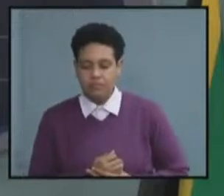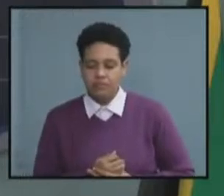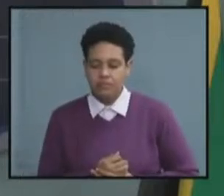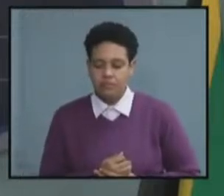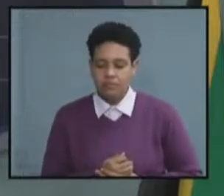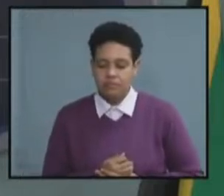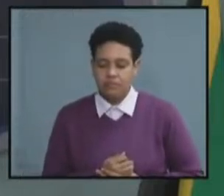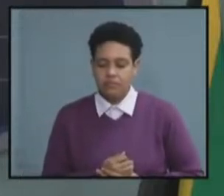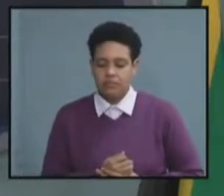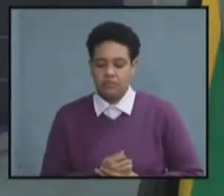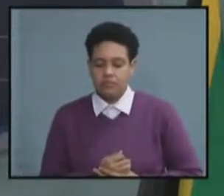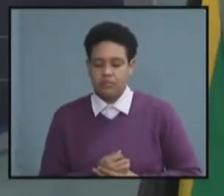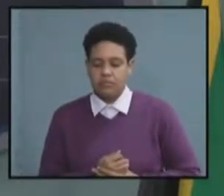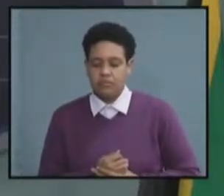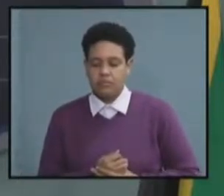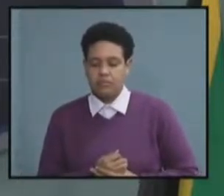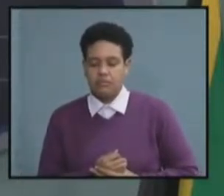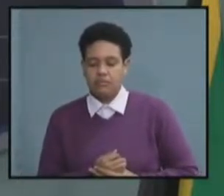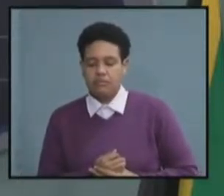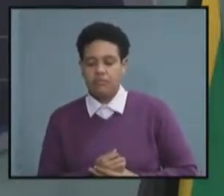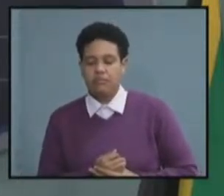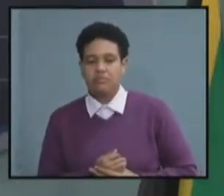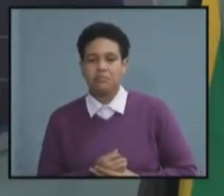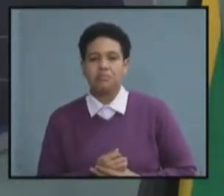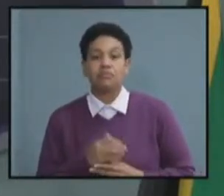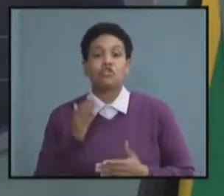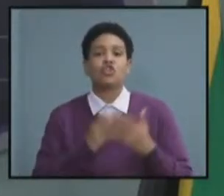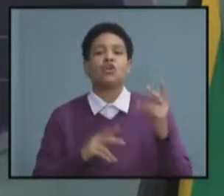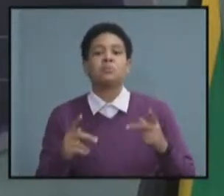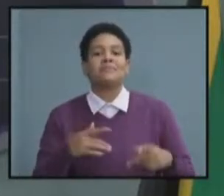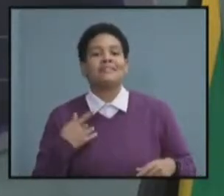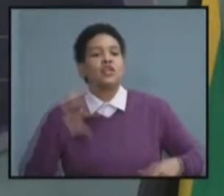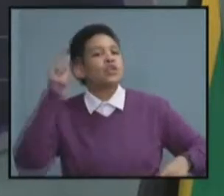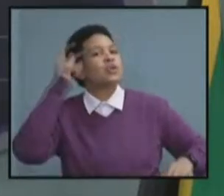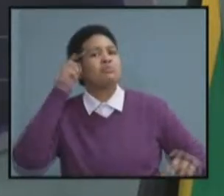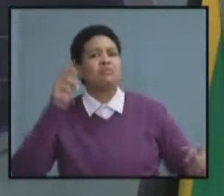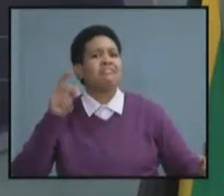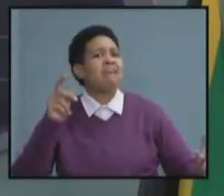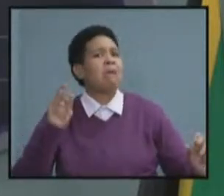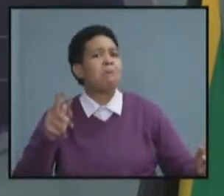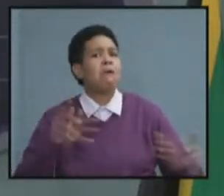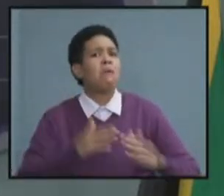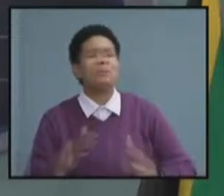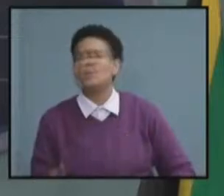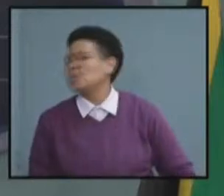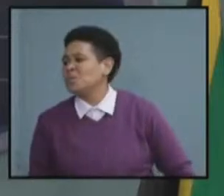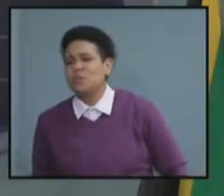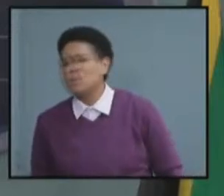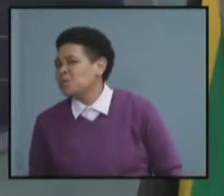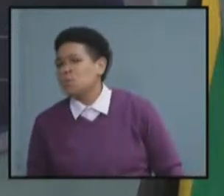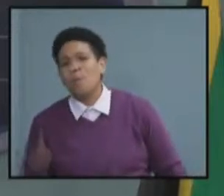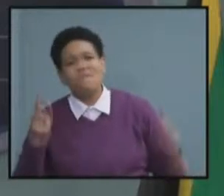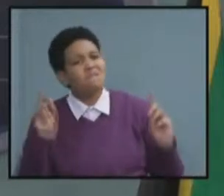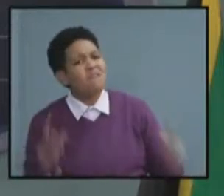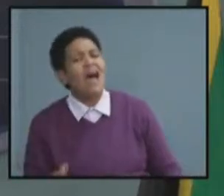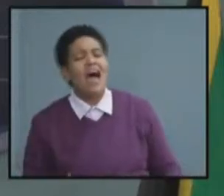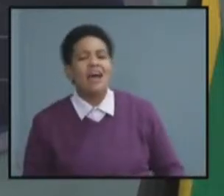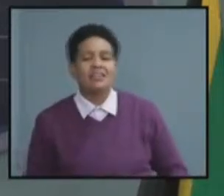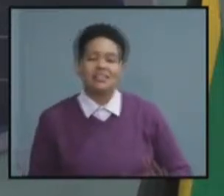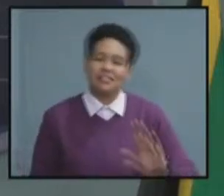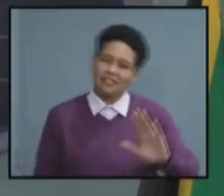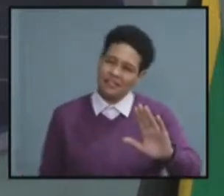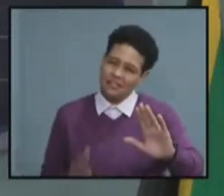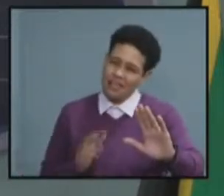the government is moving too quickly to reopen the economy. And I want